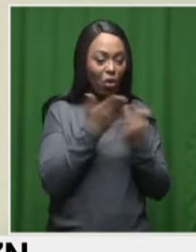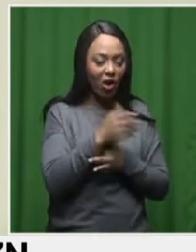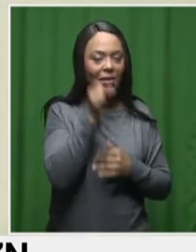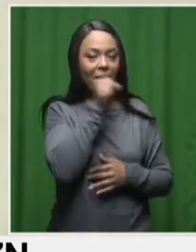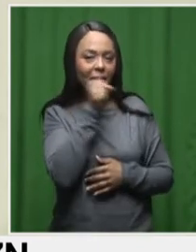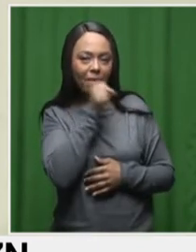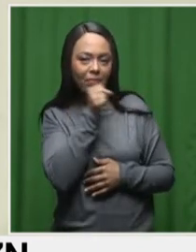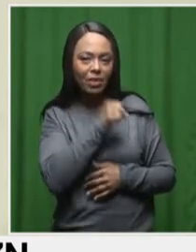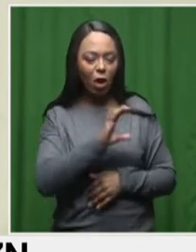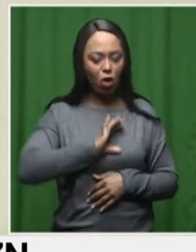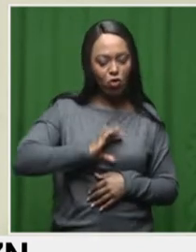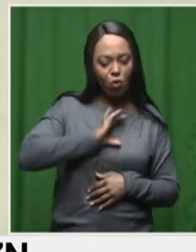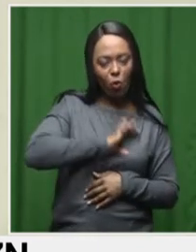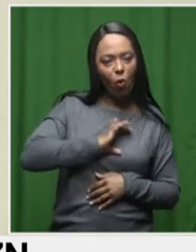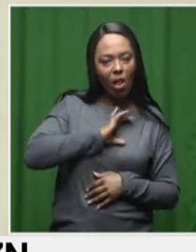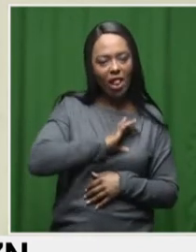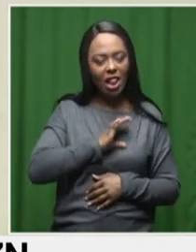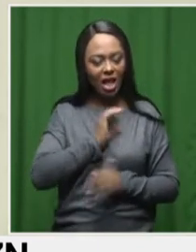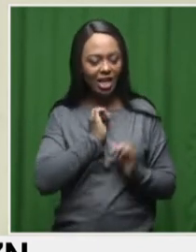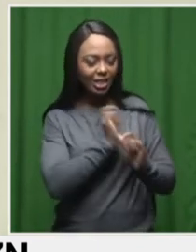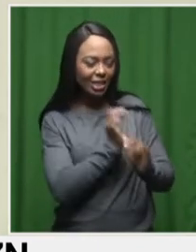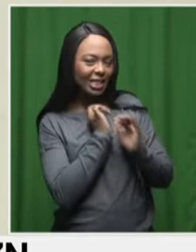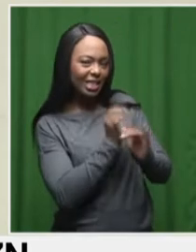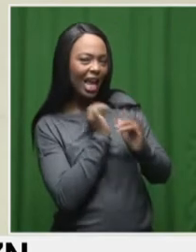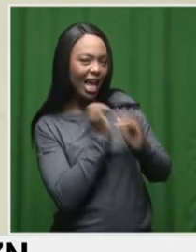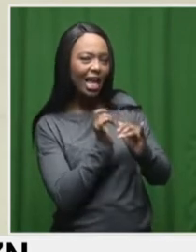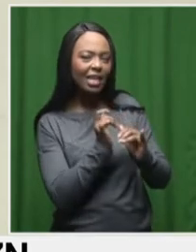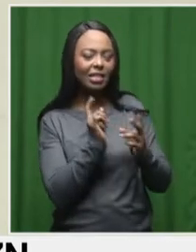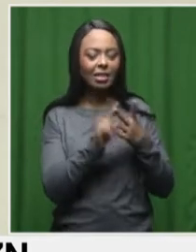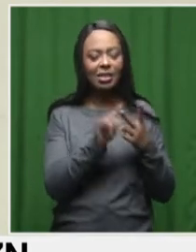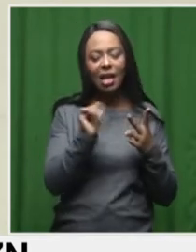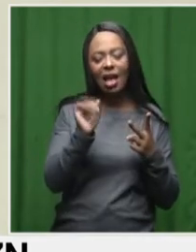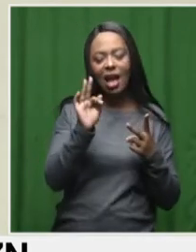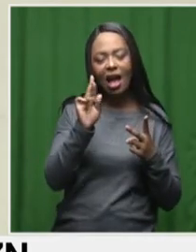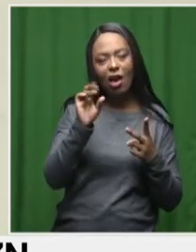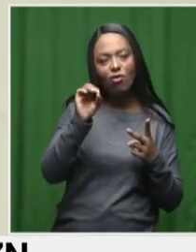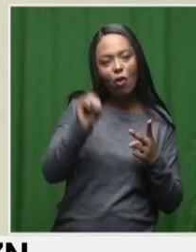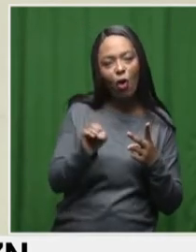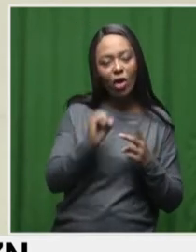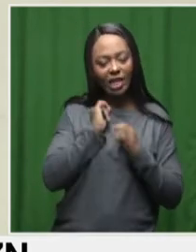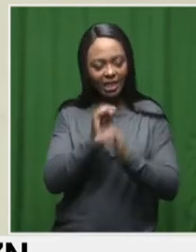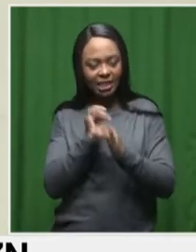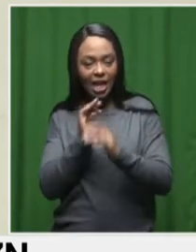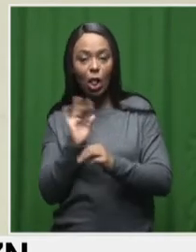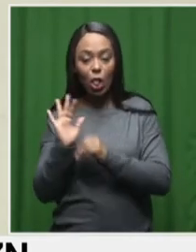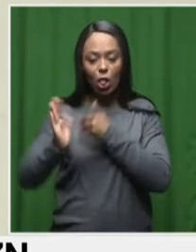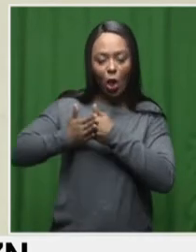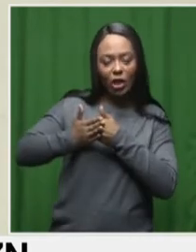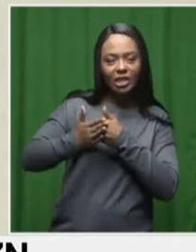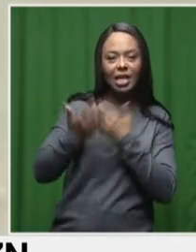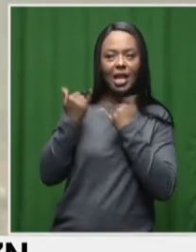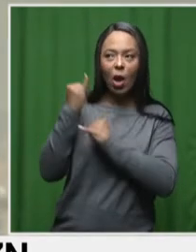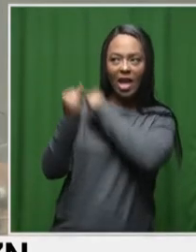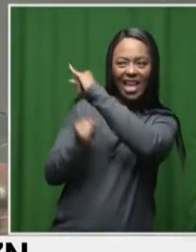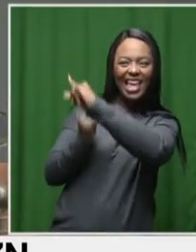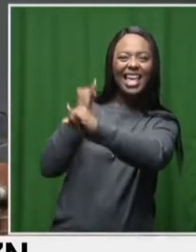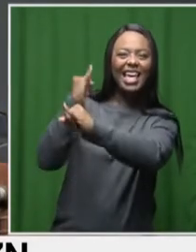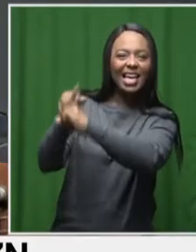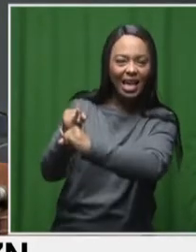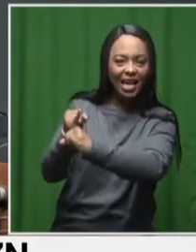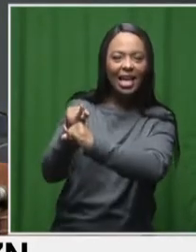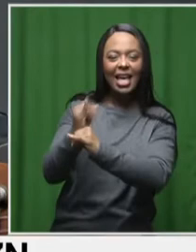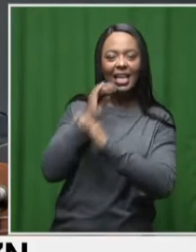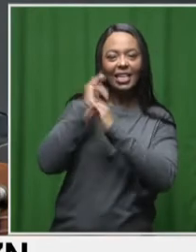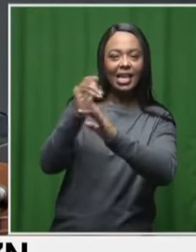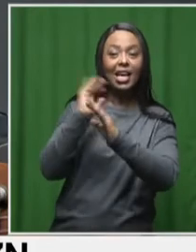the cool jazz, graduating to the Afro jazz, and closing our session with the international jazz,